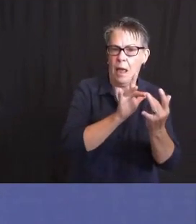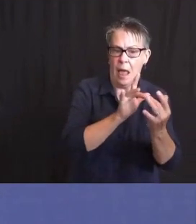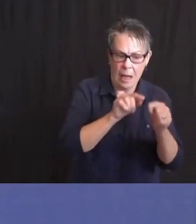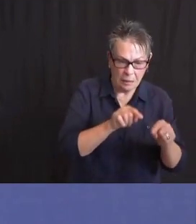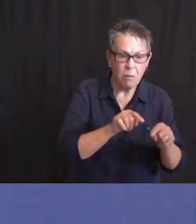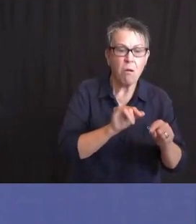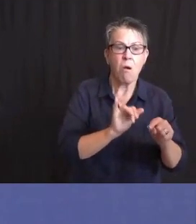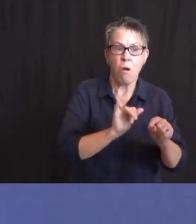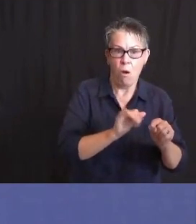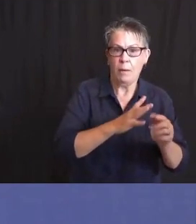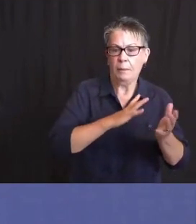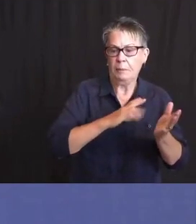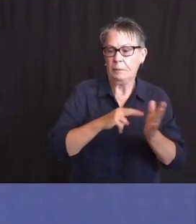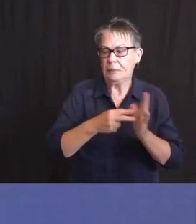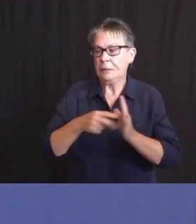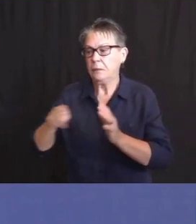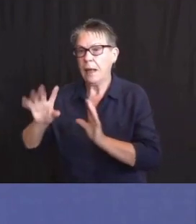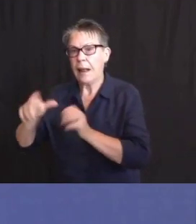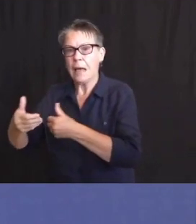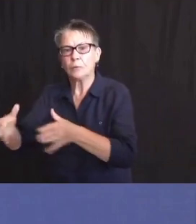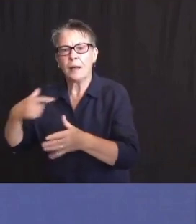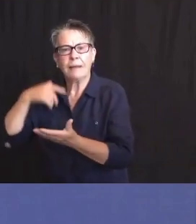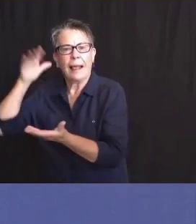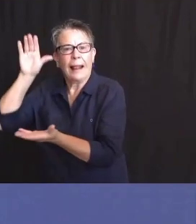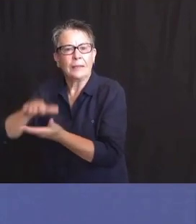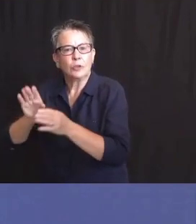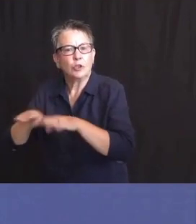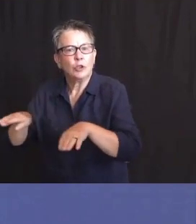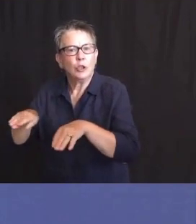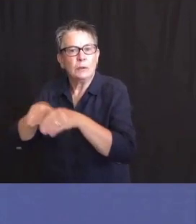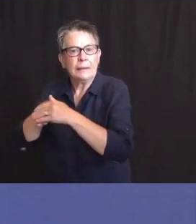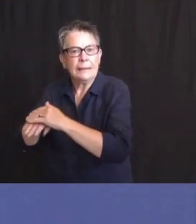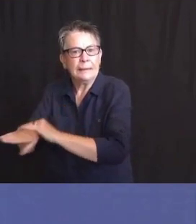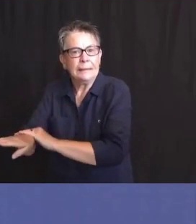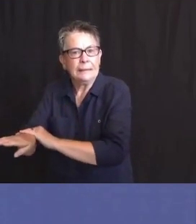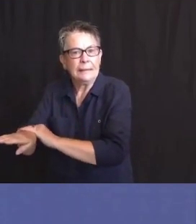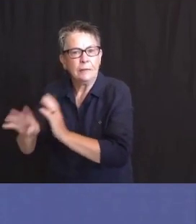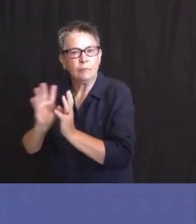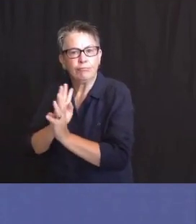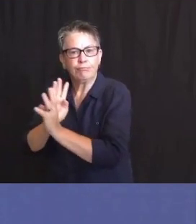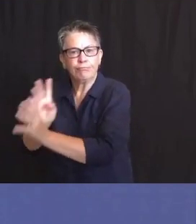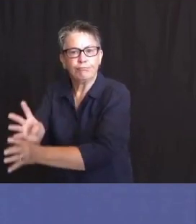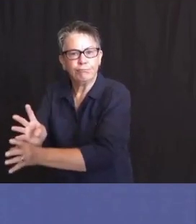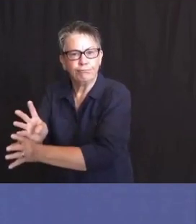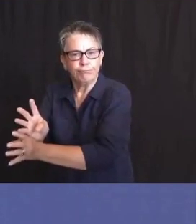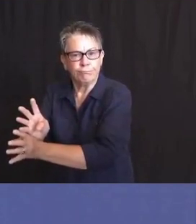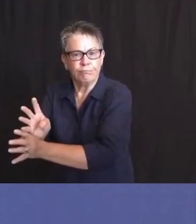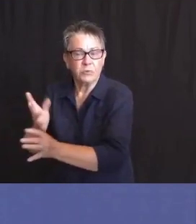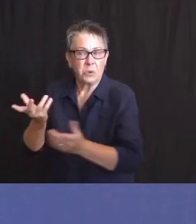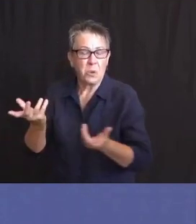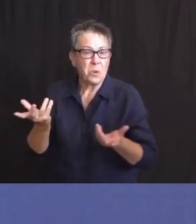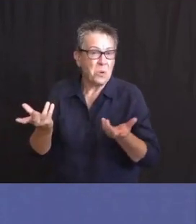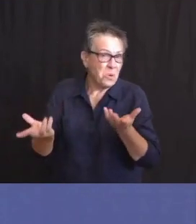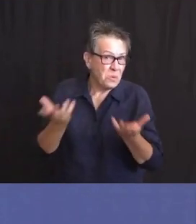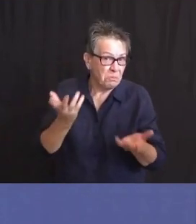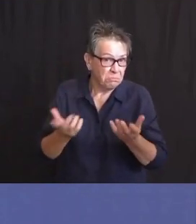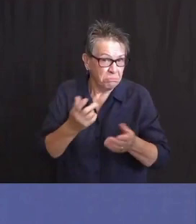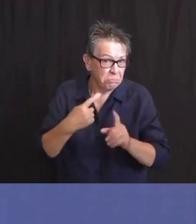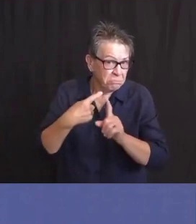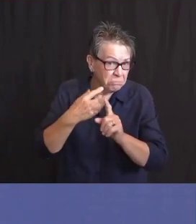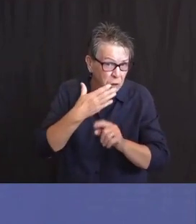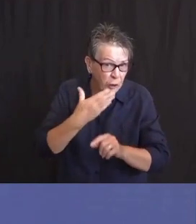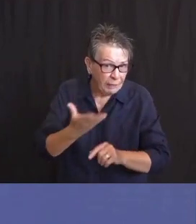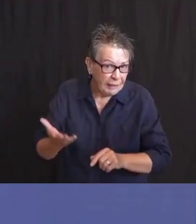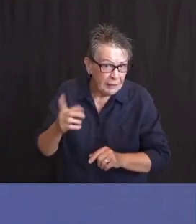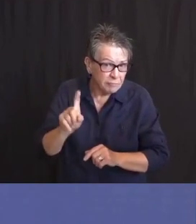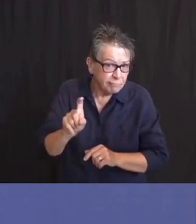moratorium, Matt Placken is with us, I think will last up to, as I recall, 2 months after I declare